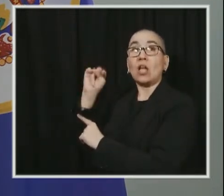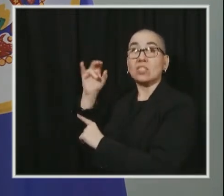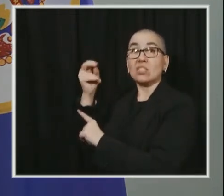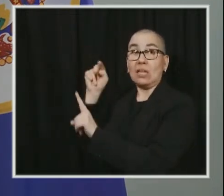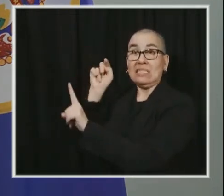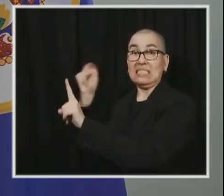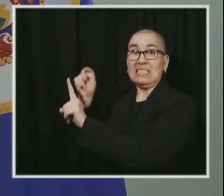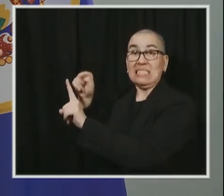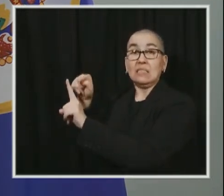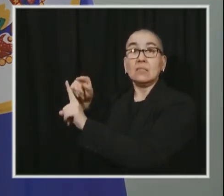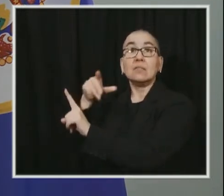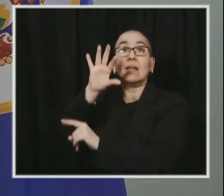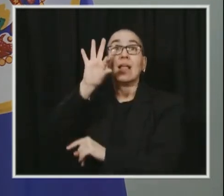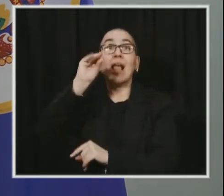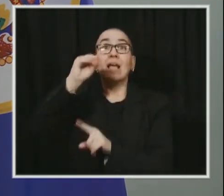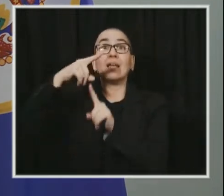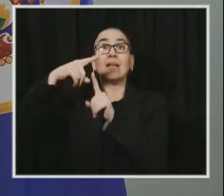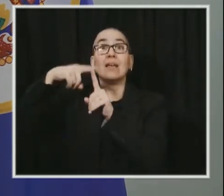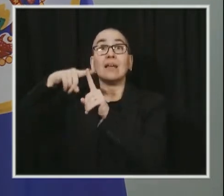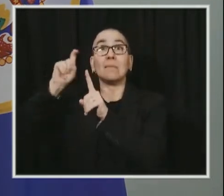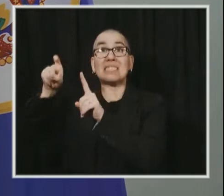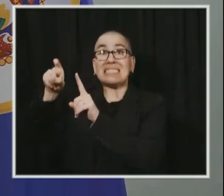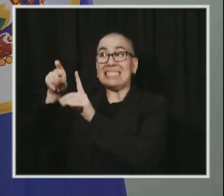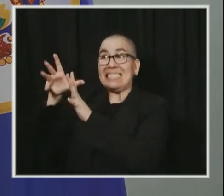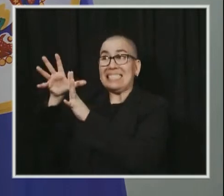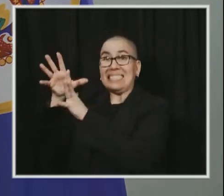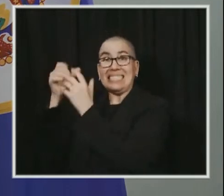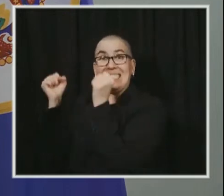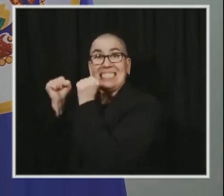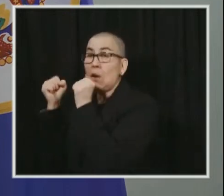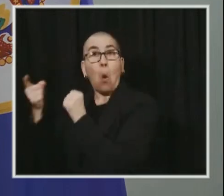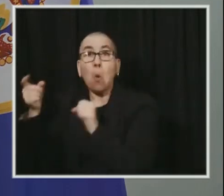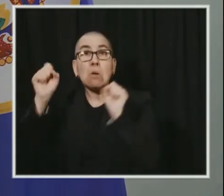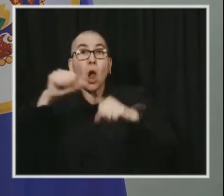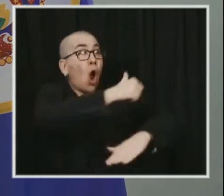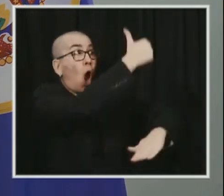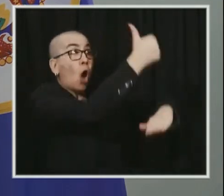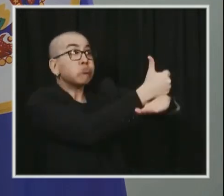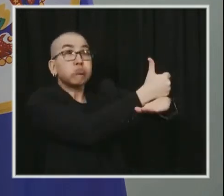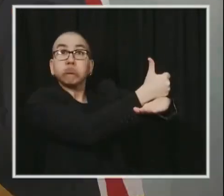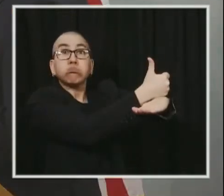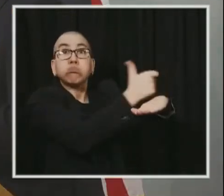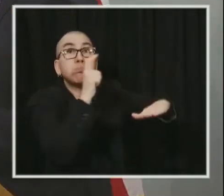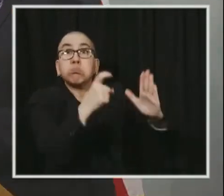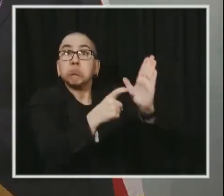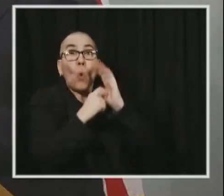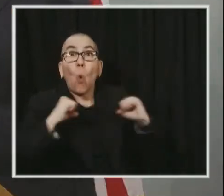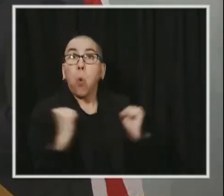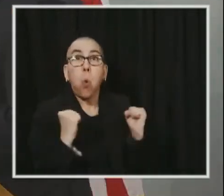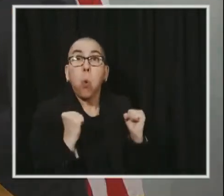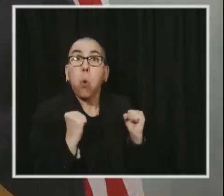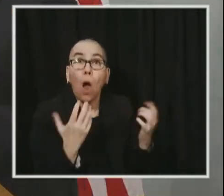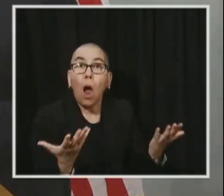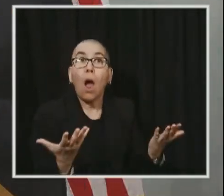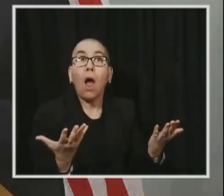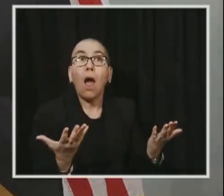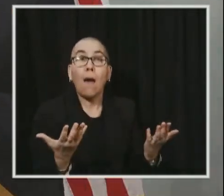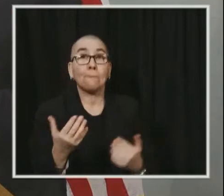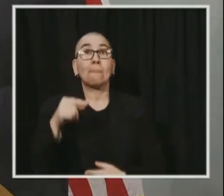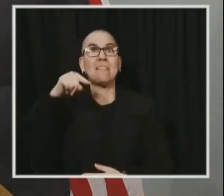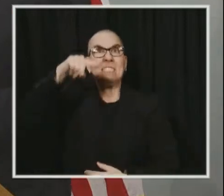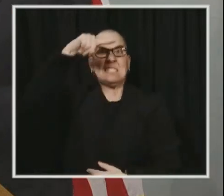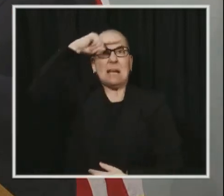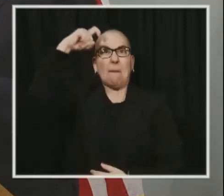out there. They made a difference. There's numerous ways that you can get them. So Minnesotans, here's where we get to go. By summer, every Minnesotan is going to